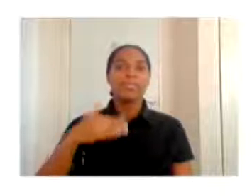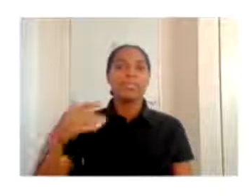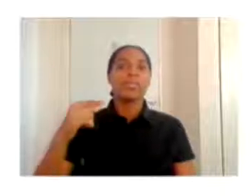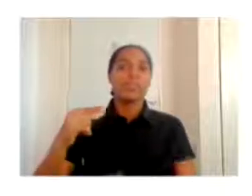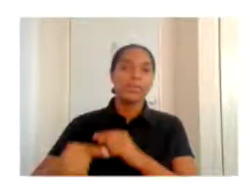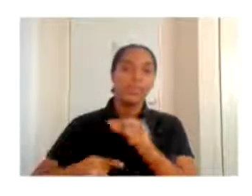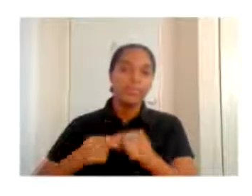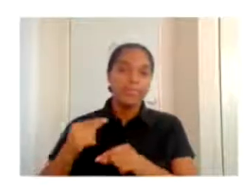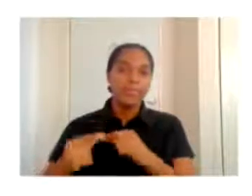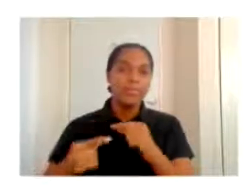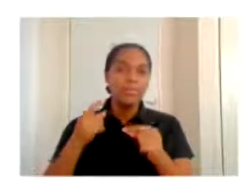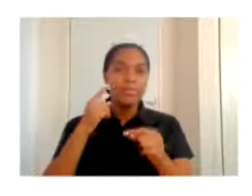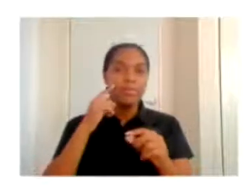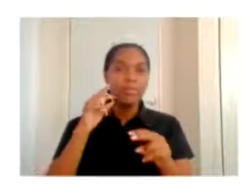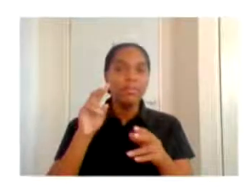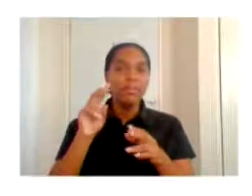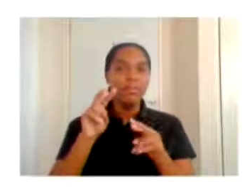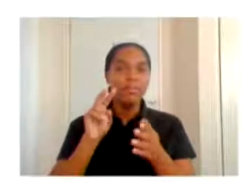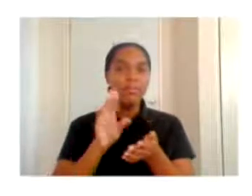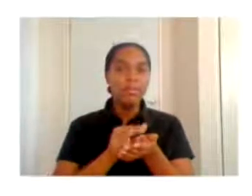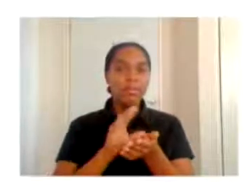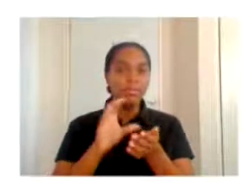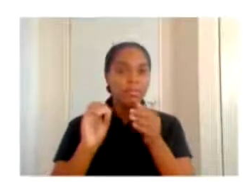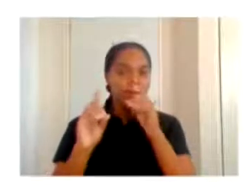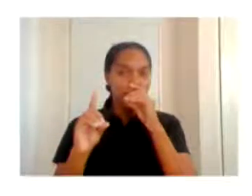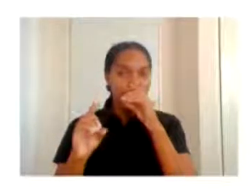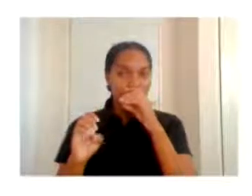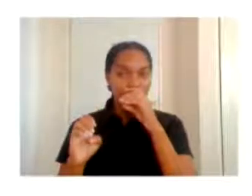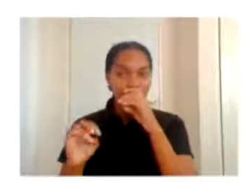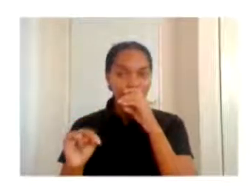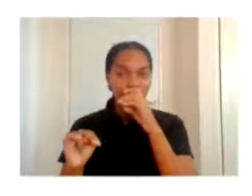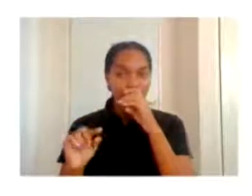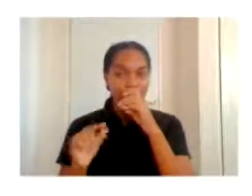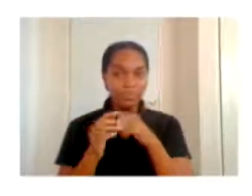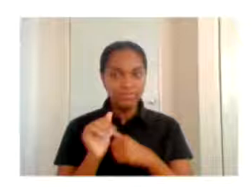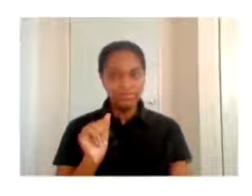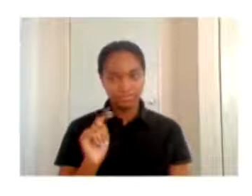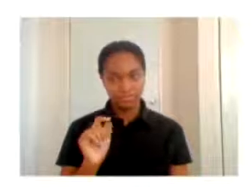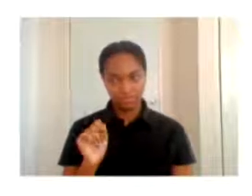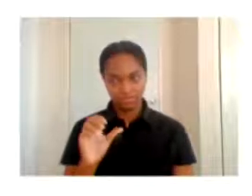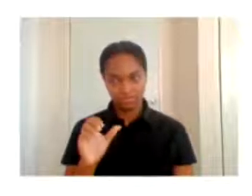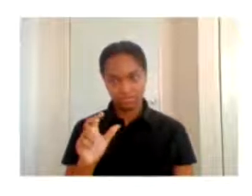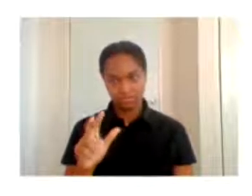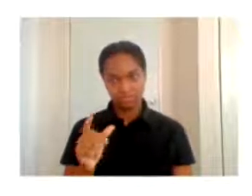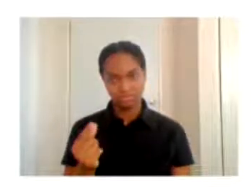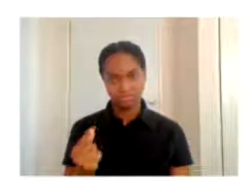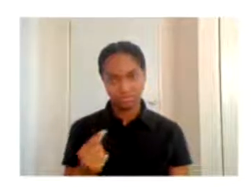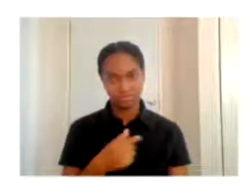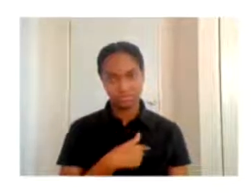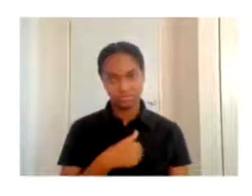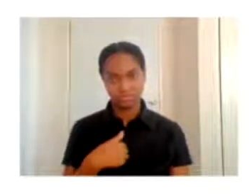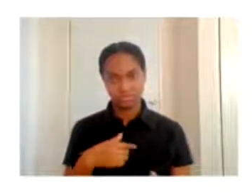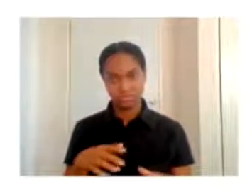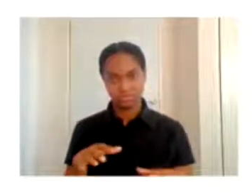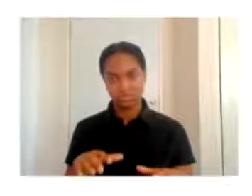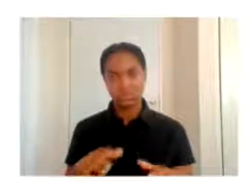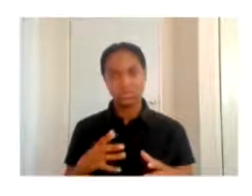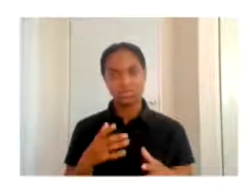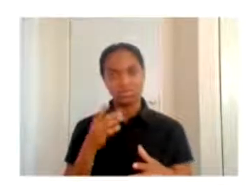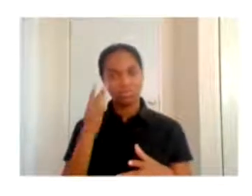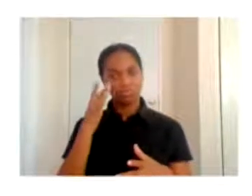from MPEG. And so I might say, well, ATSC3 is done and it's stable and it's being deployed. Why would we want